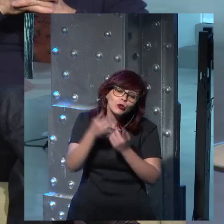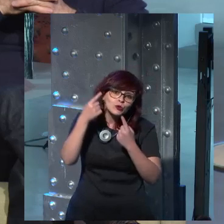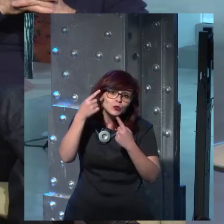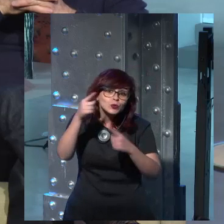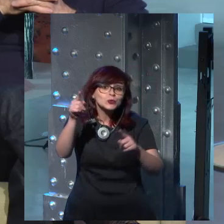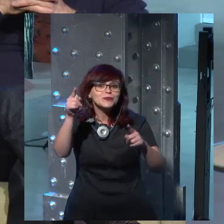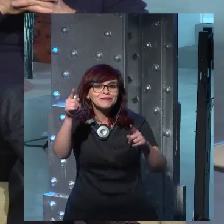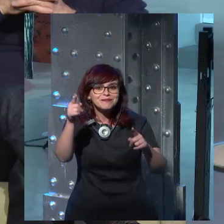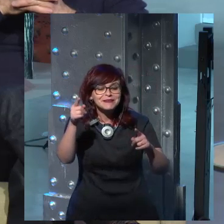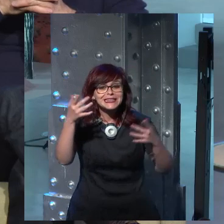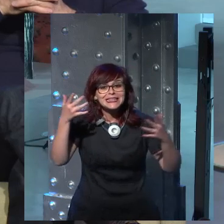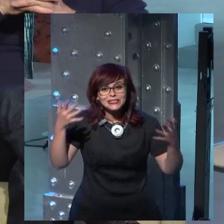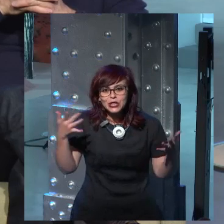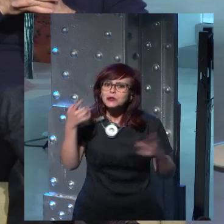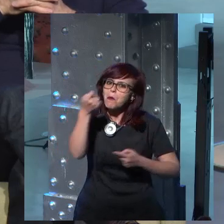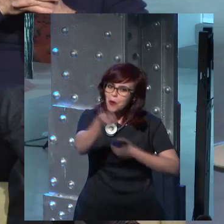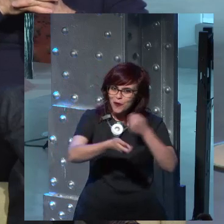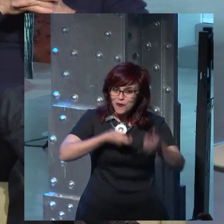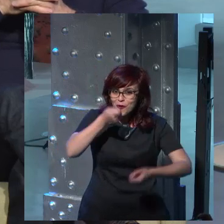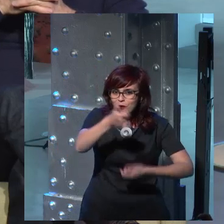the Breaking Bad timeline.